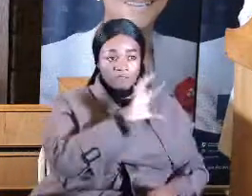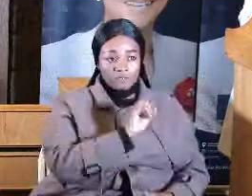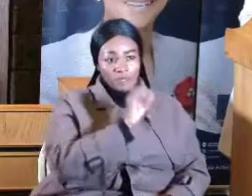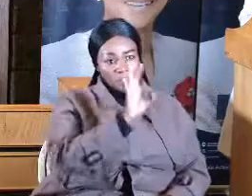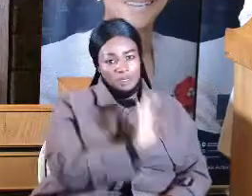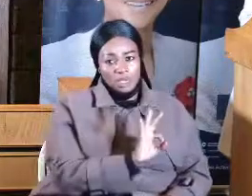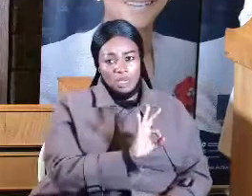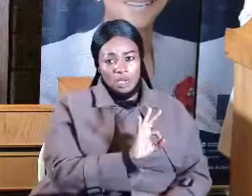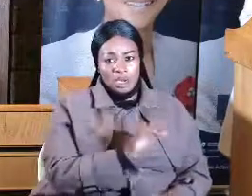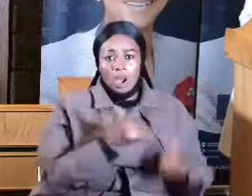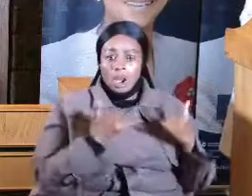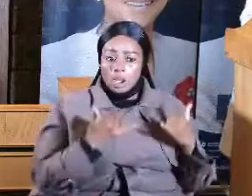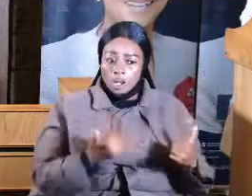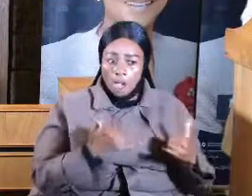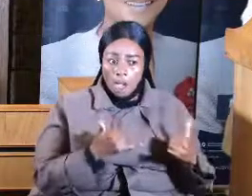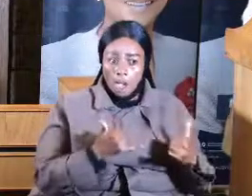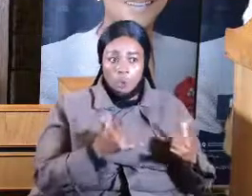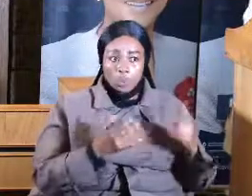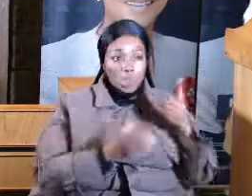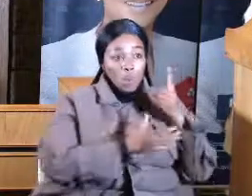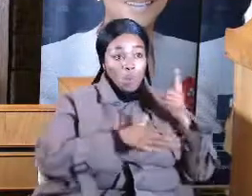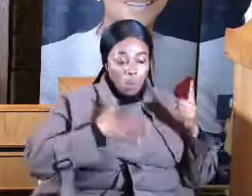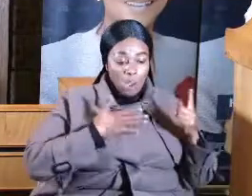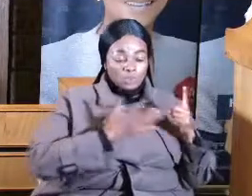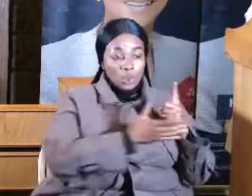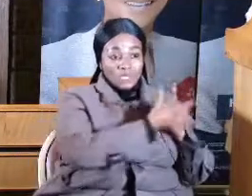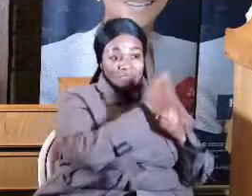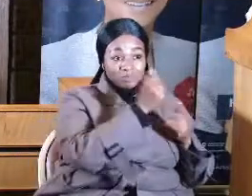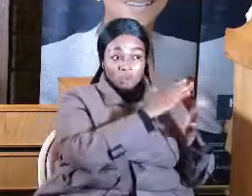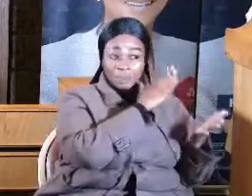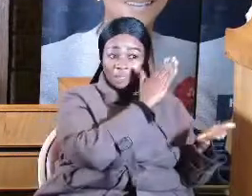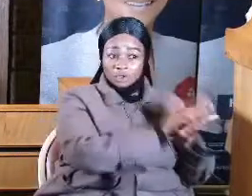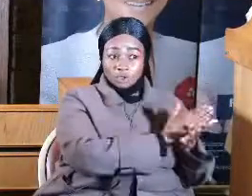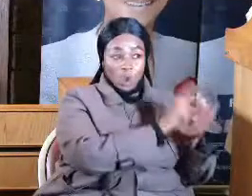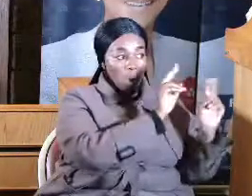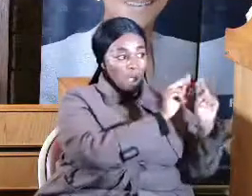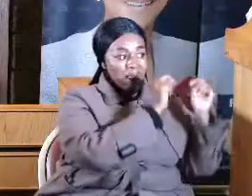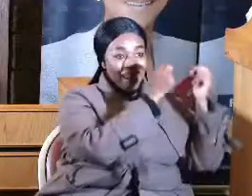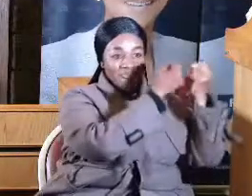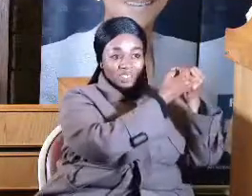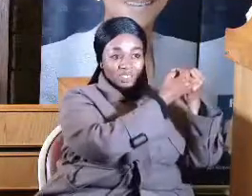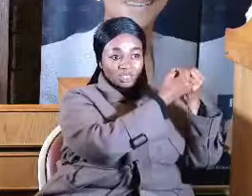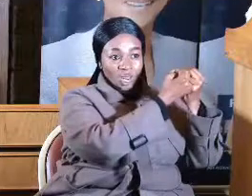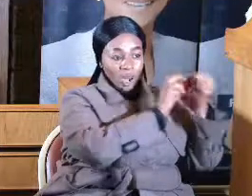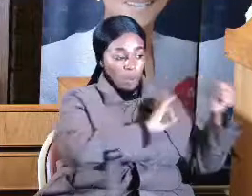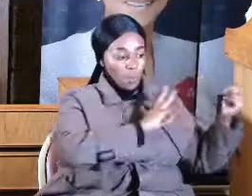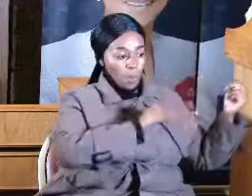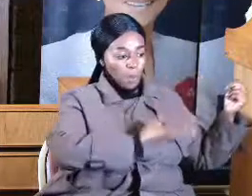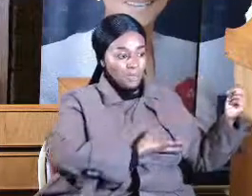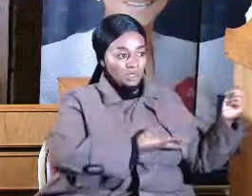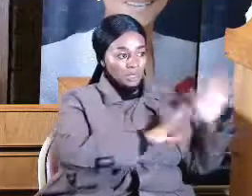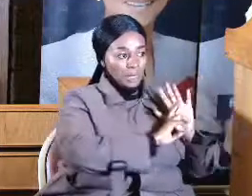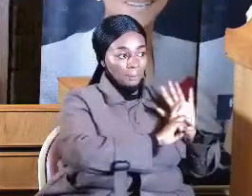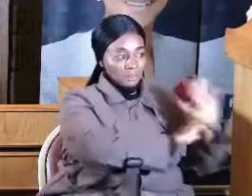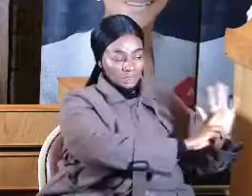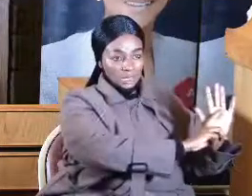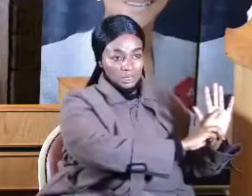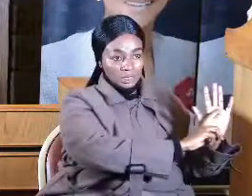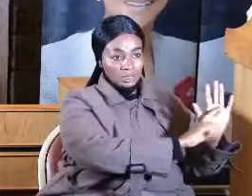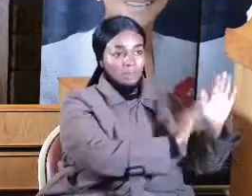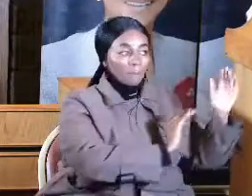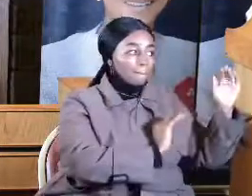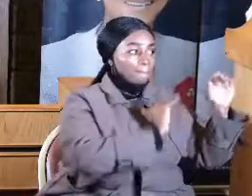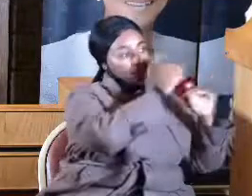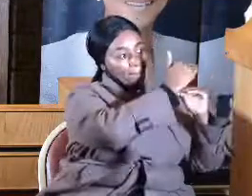are currently working towards ensuring that the national average of women representation